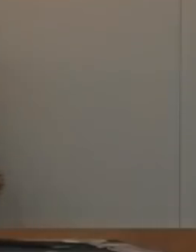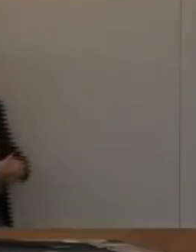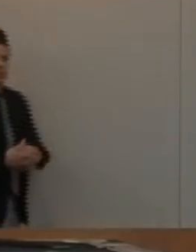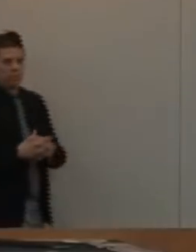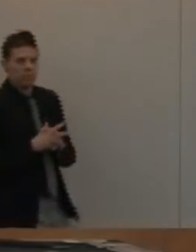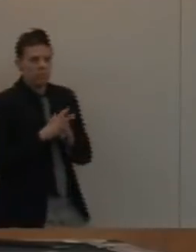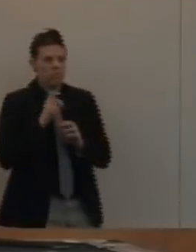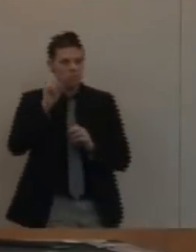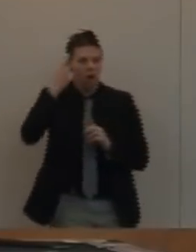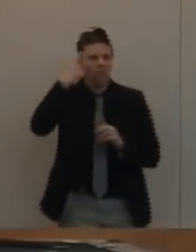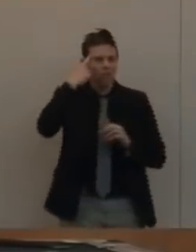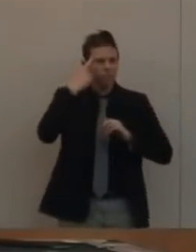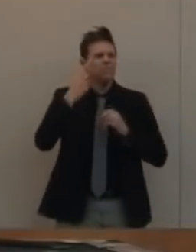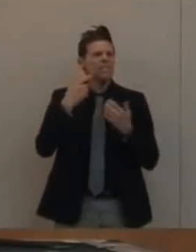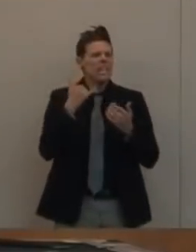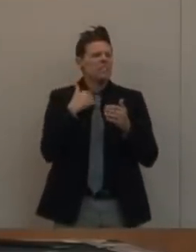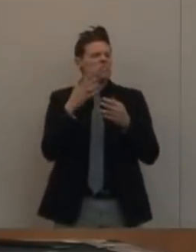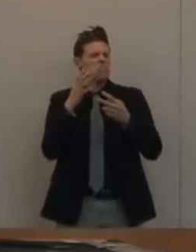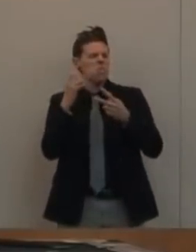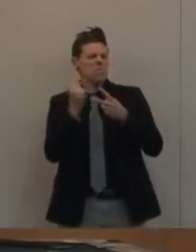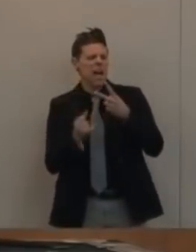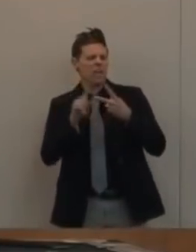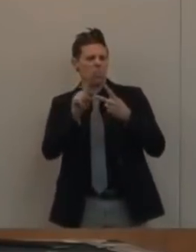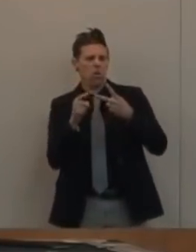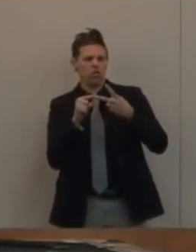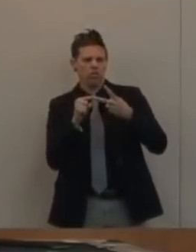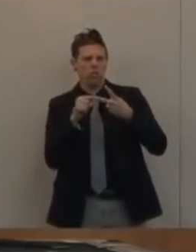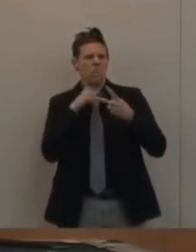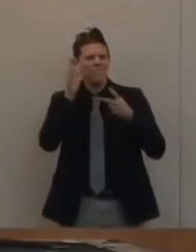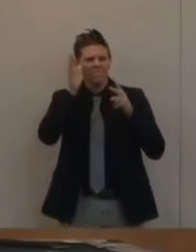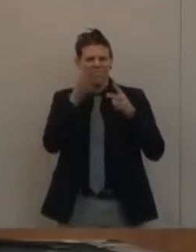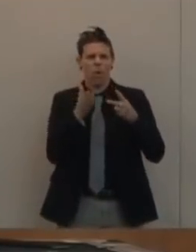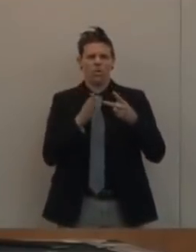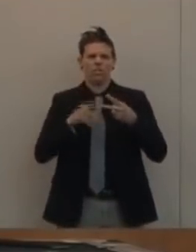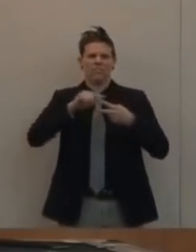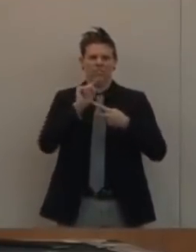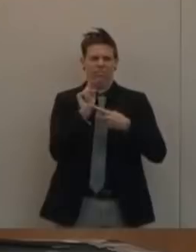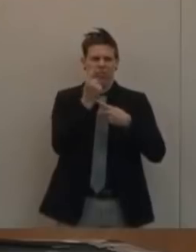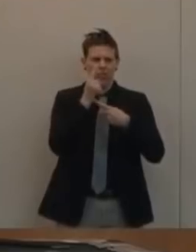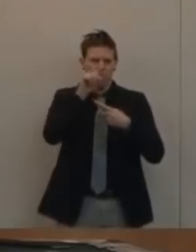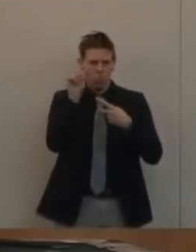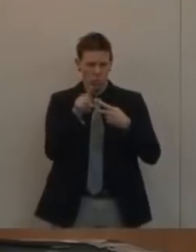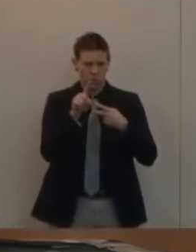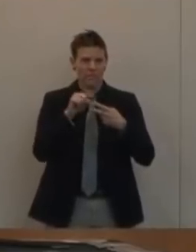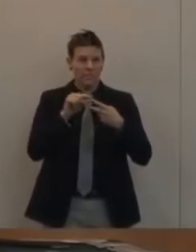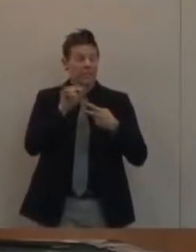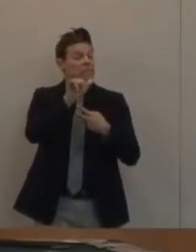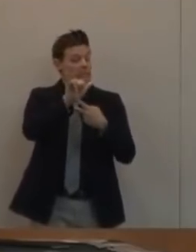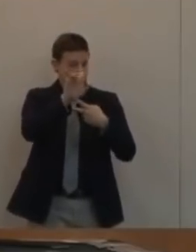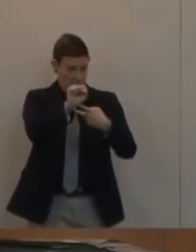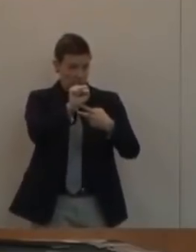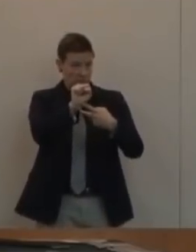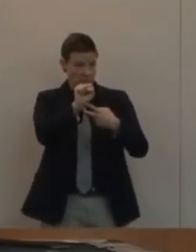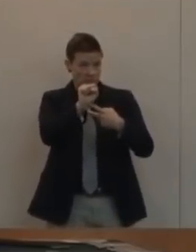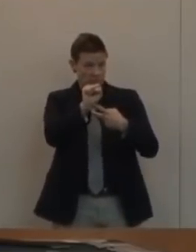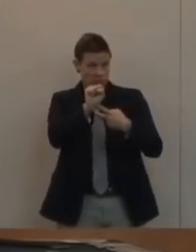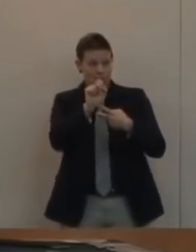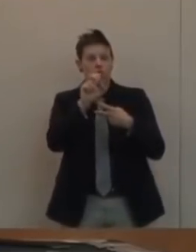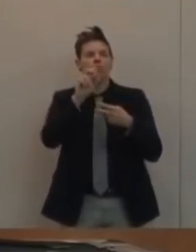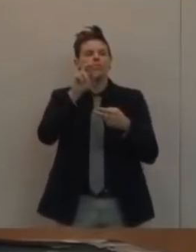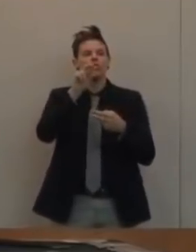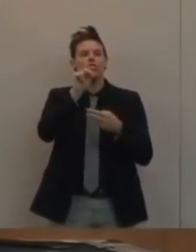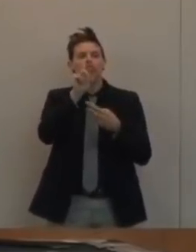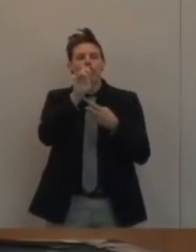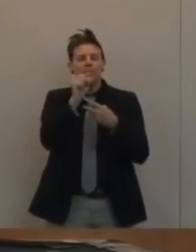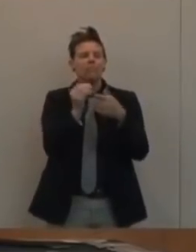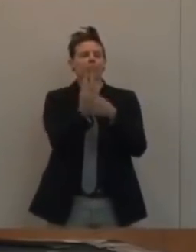one first, but I'm actually going to focus on your first question. Yes, nurseries were identified.